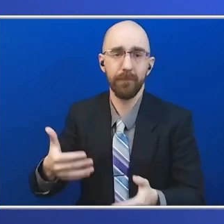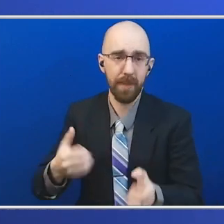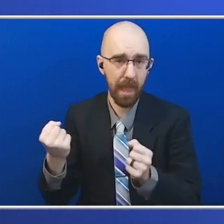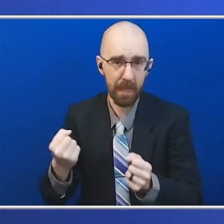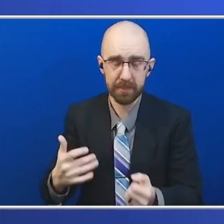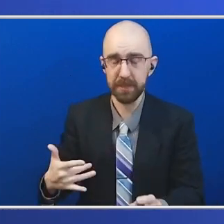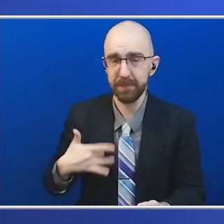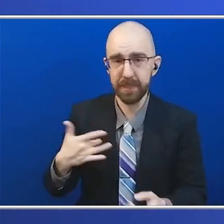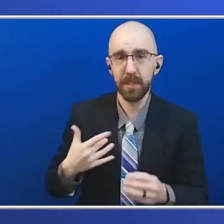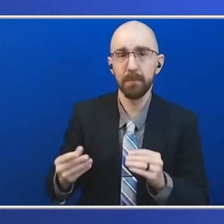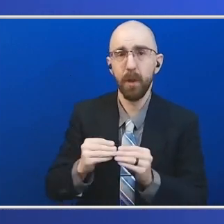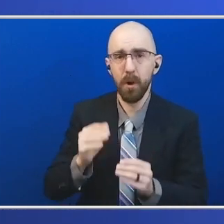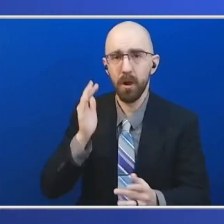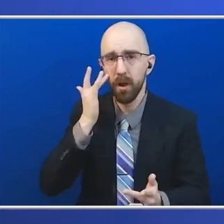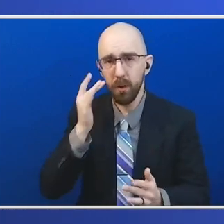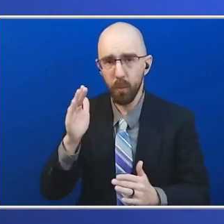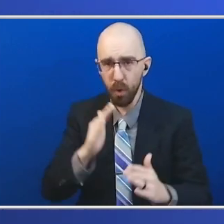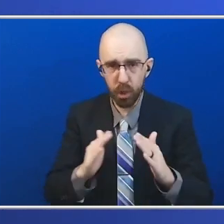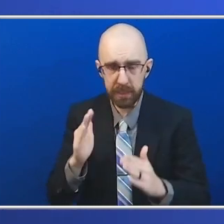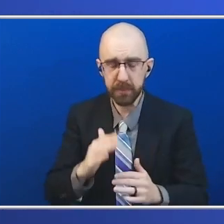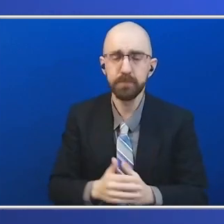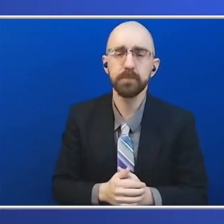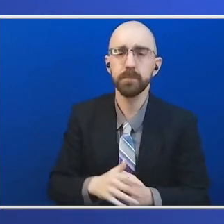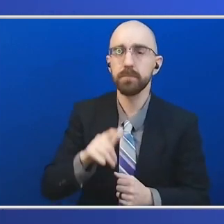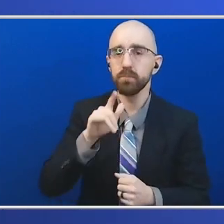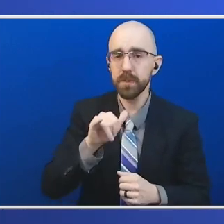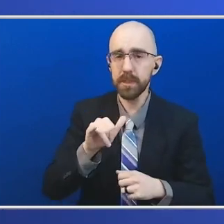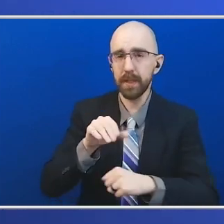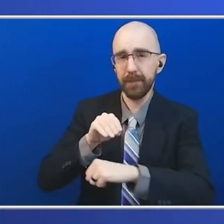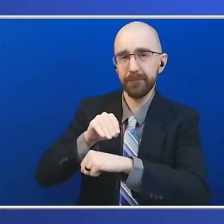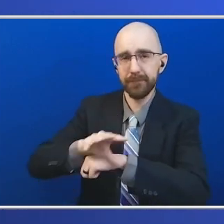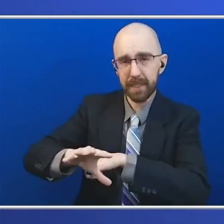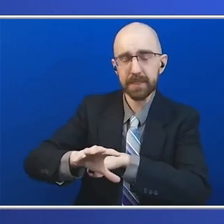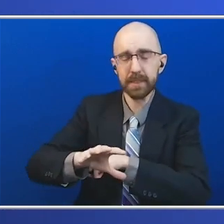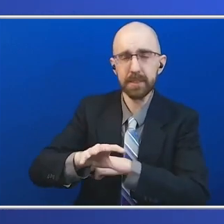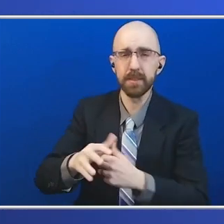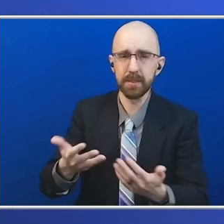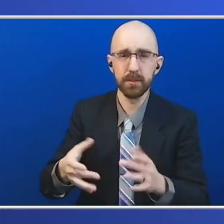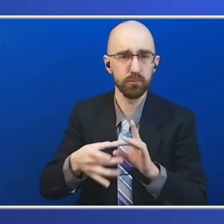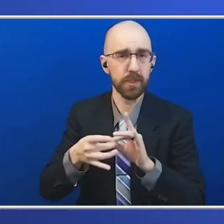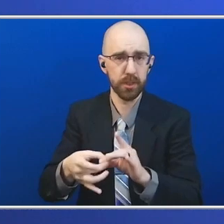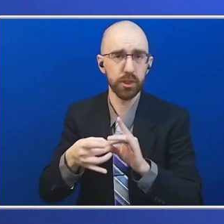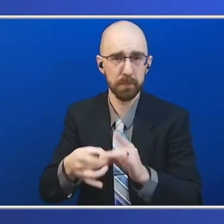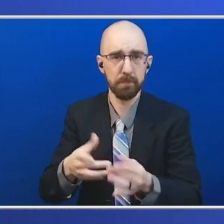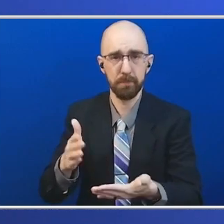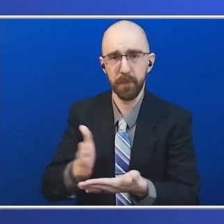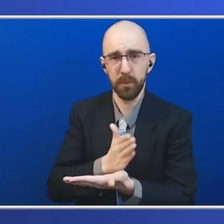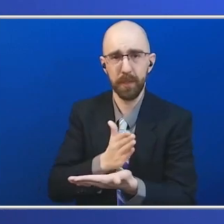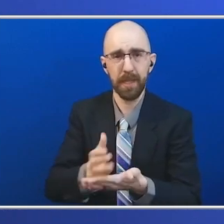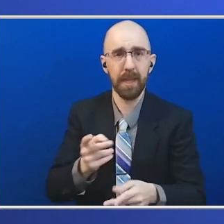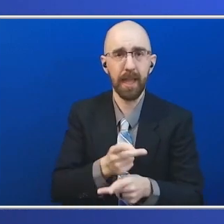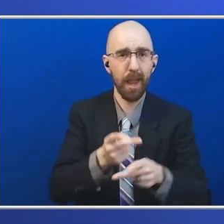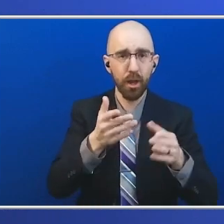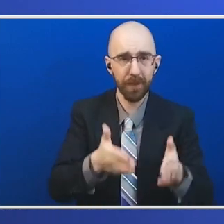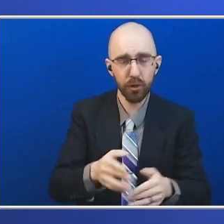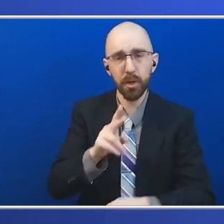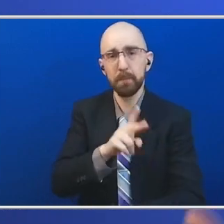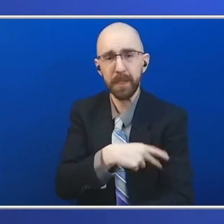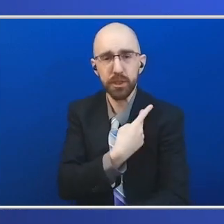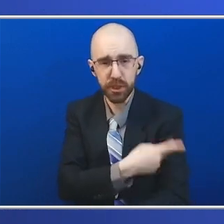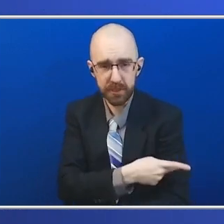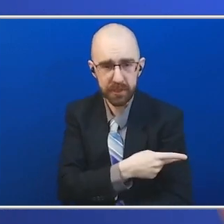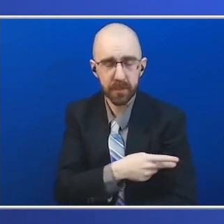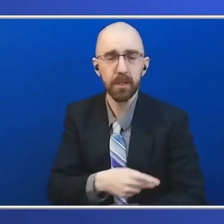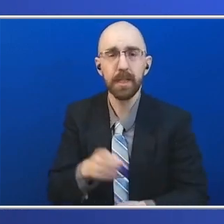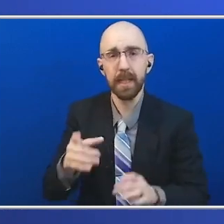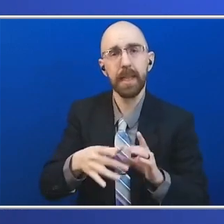worried. It really affects the relationship between the caregiver and the patient, and this leads to a lot of